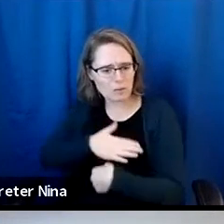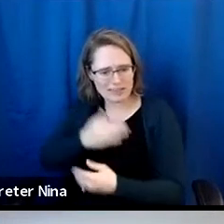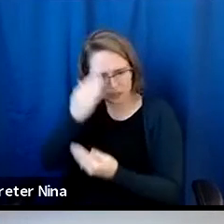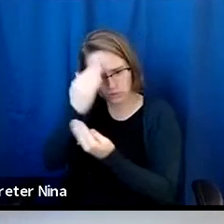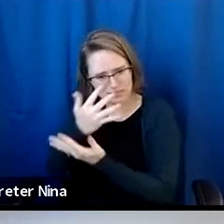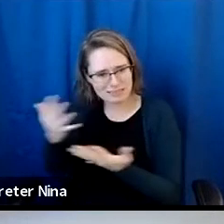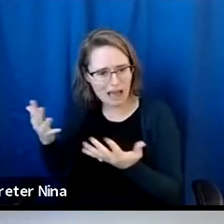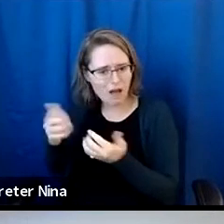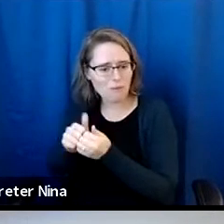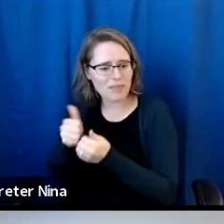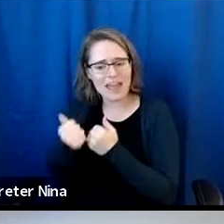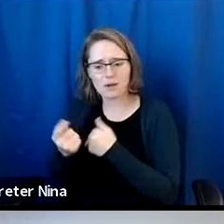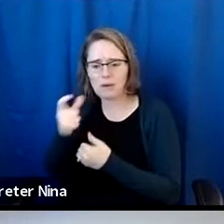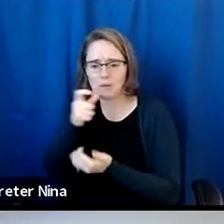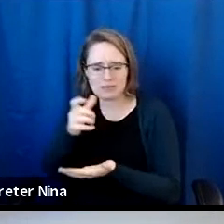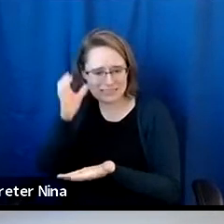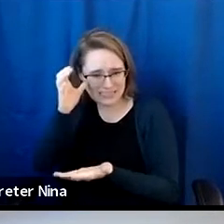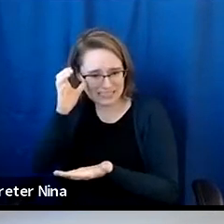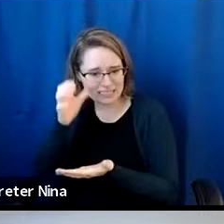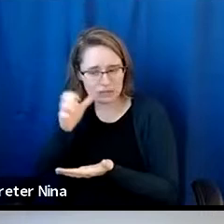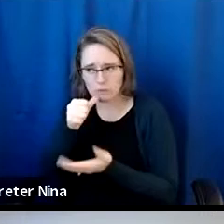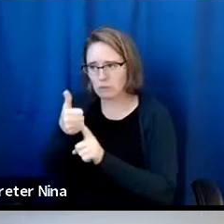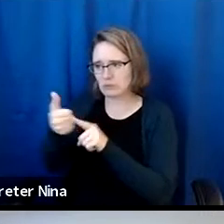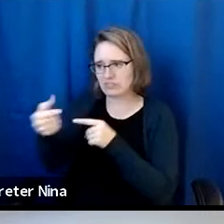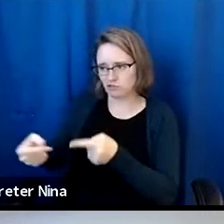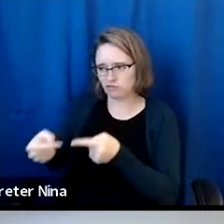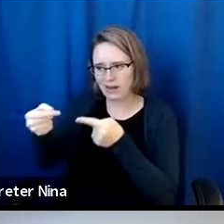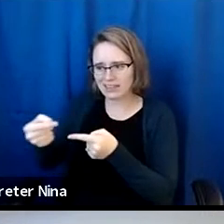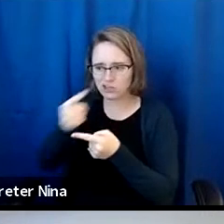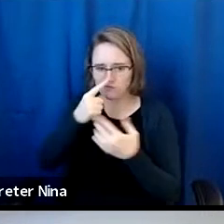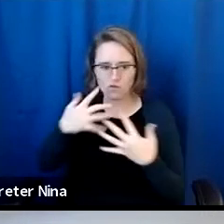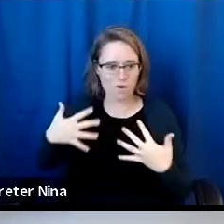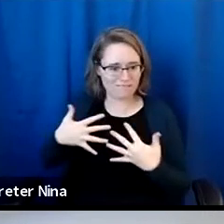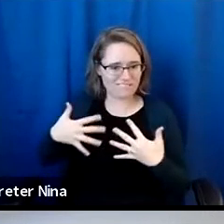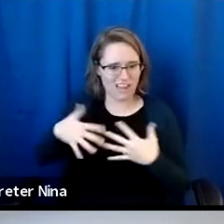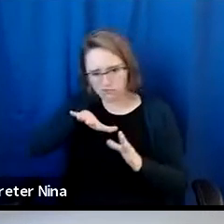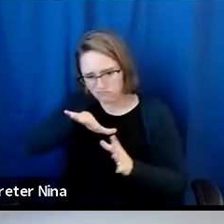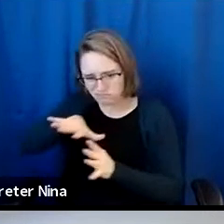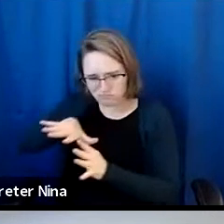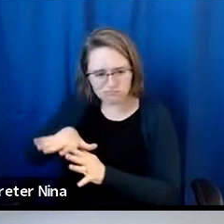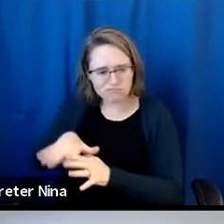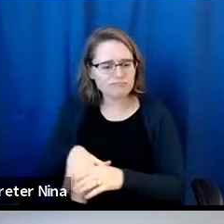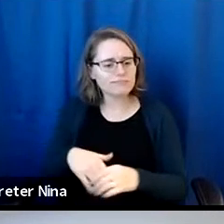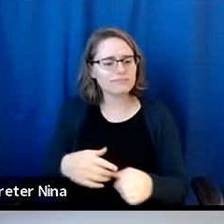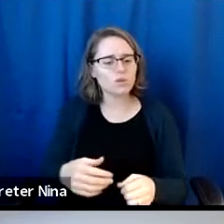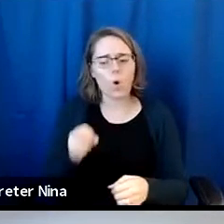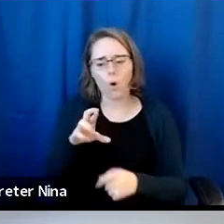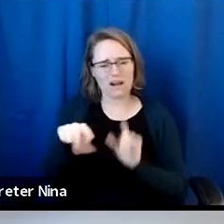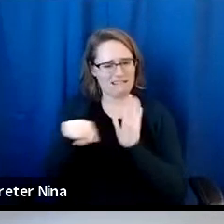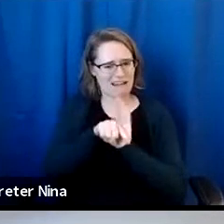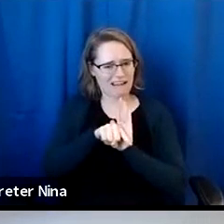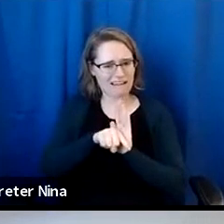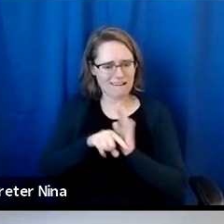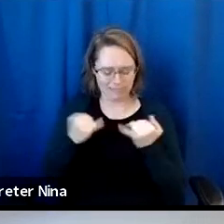with anyone listening in who is struggling to push past their own negative self-talk?